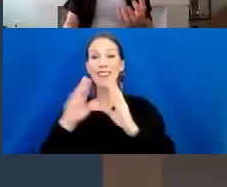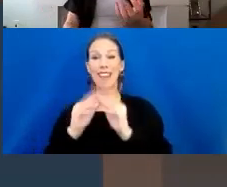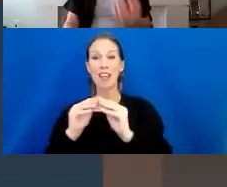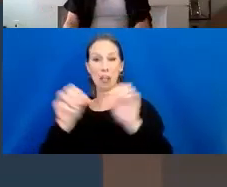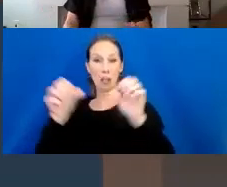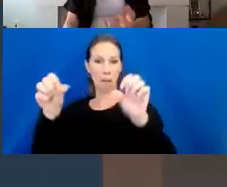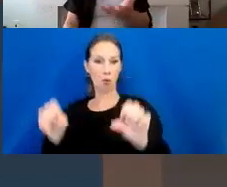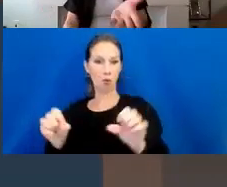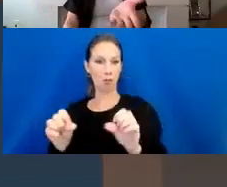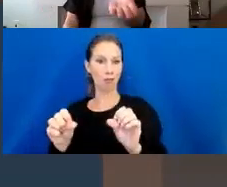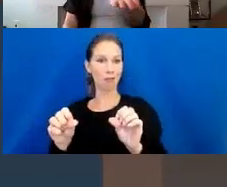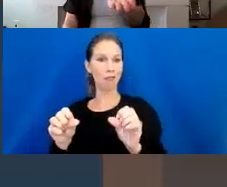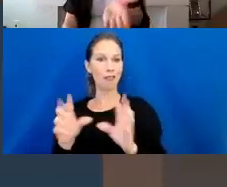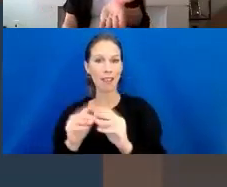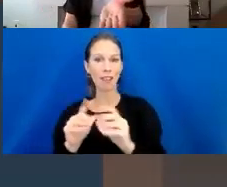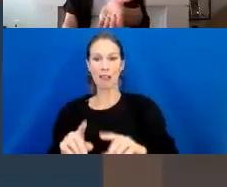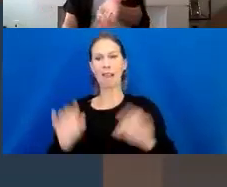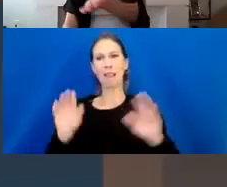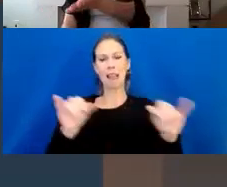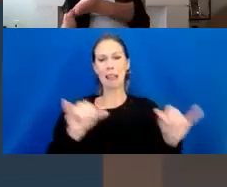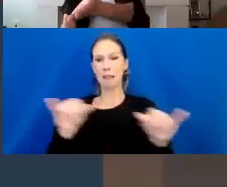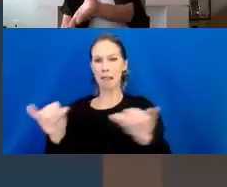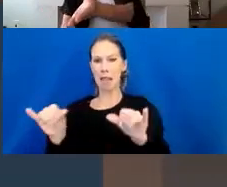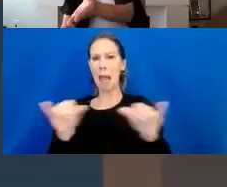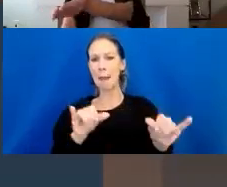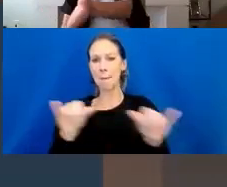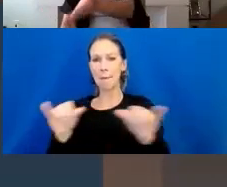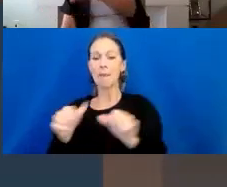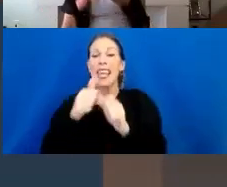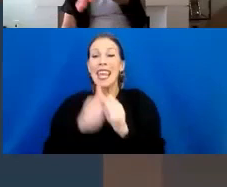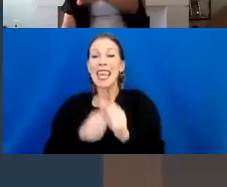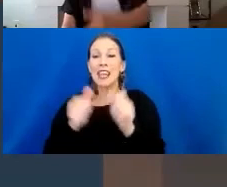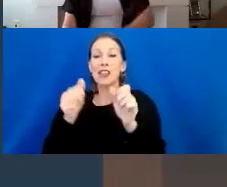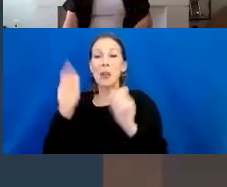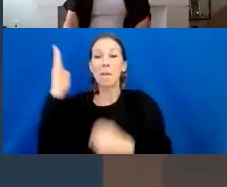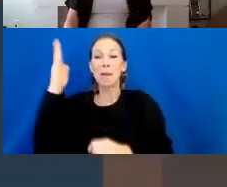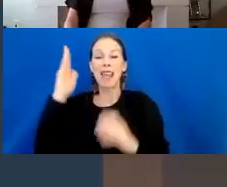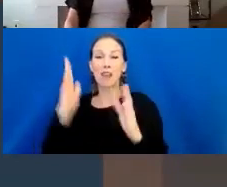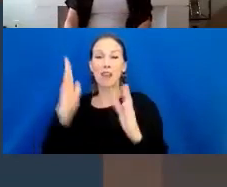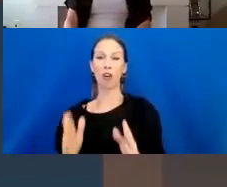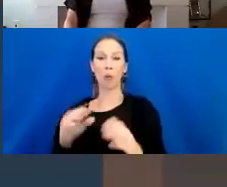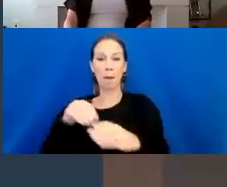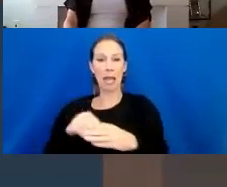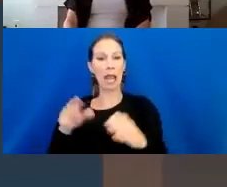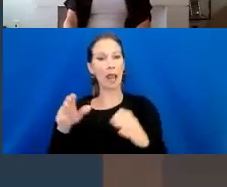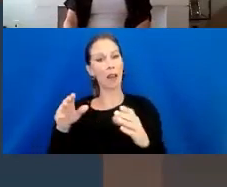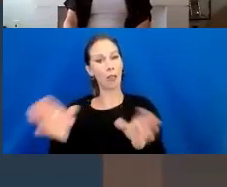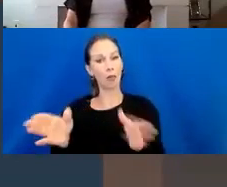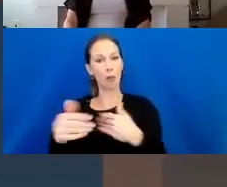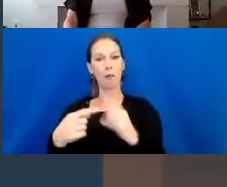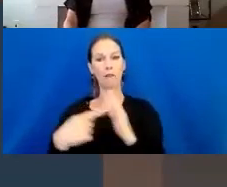poster presenter will be in a room, let's say like Rachel alone,